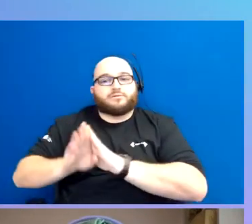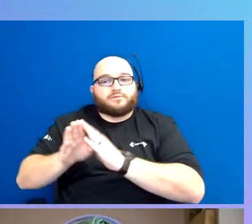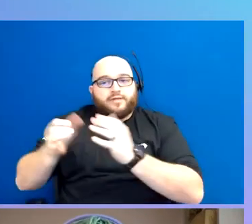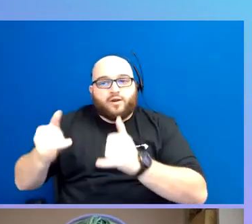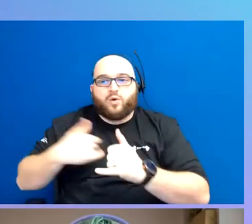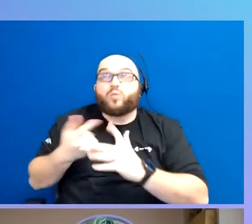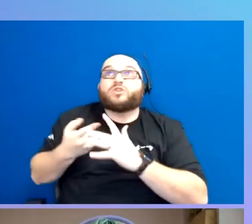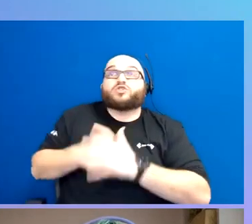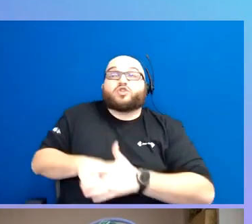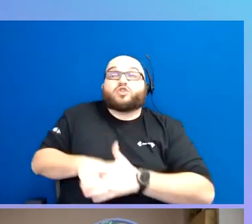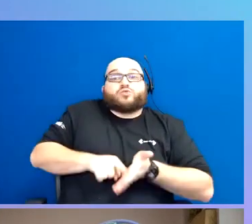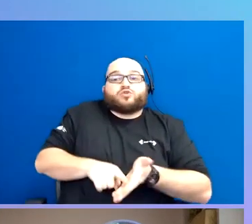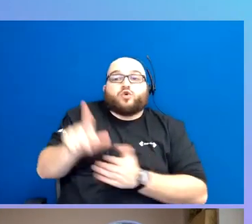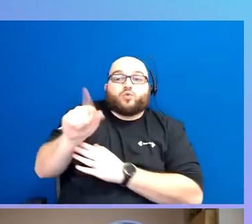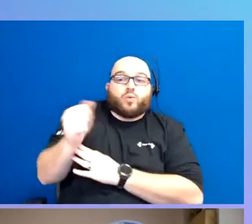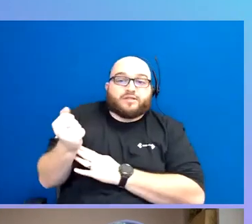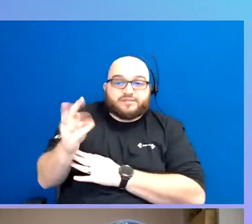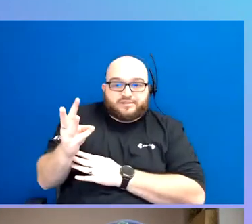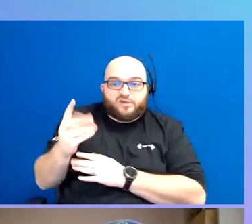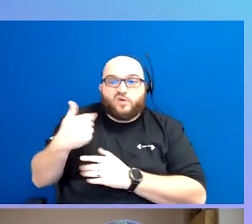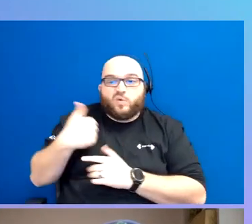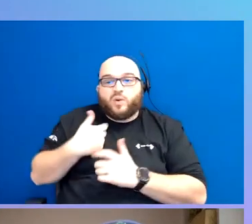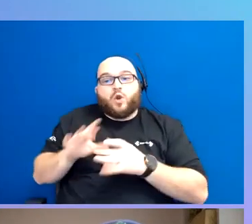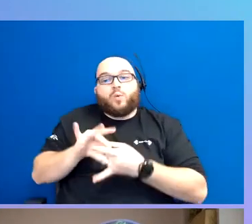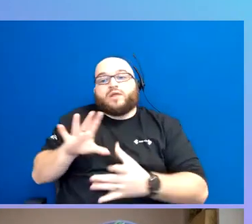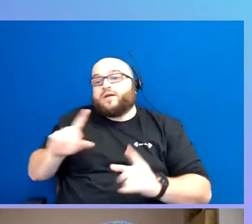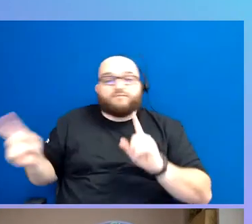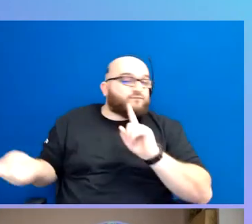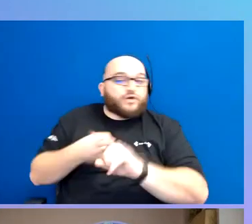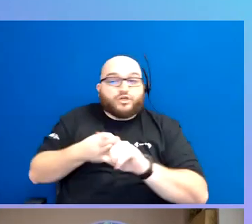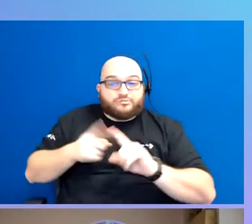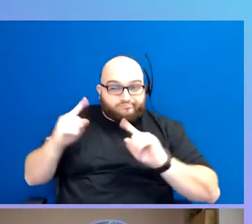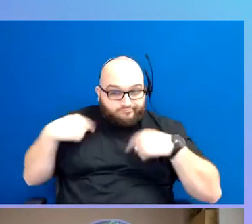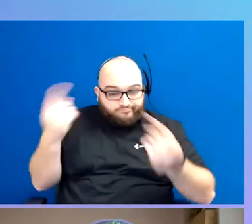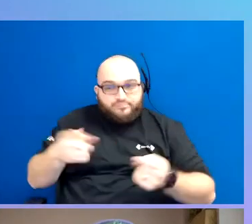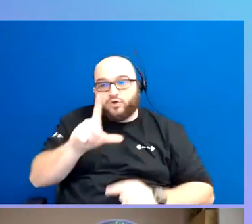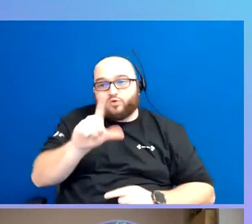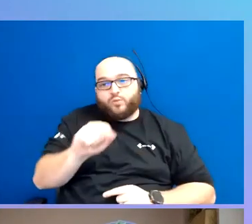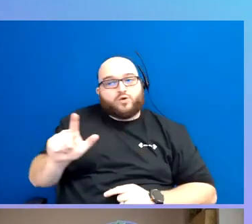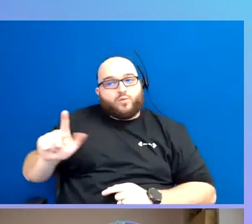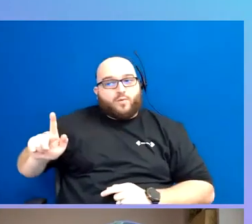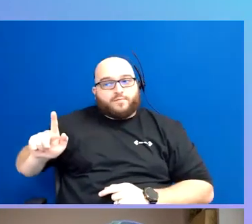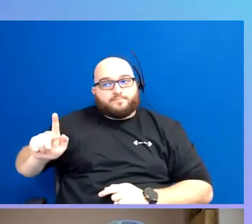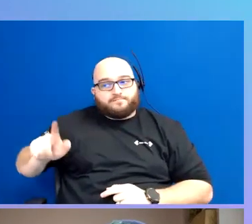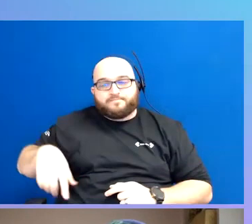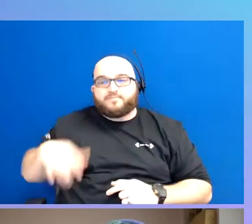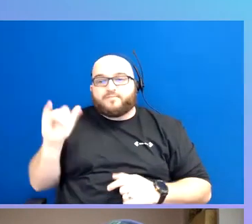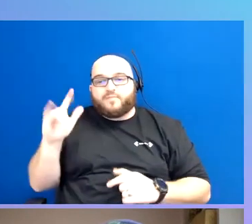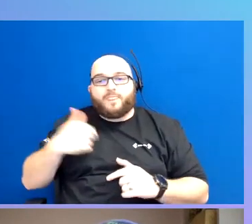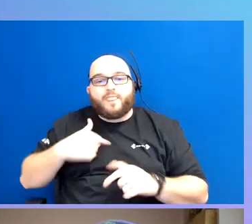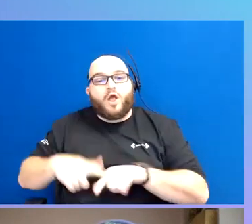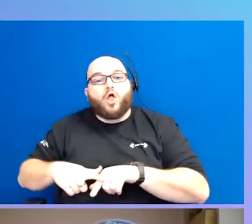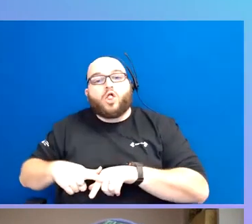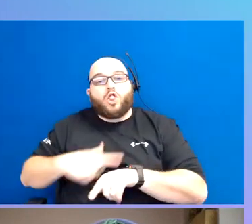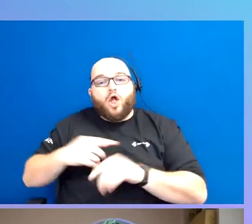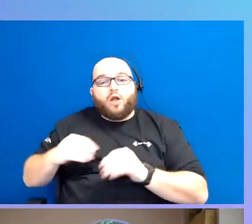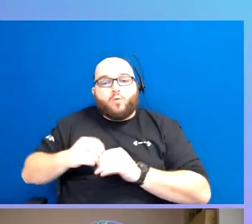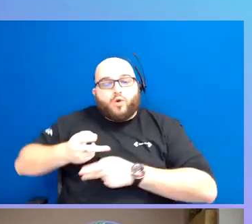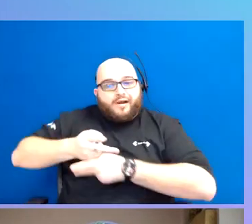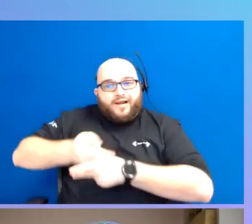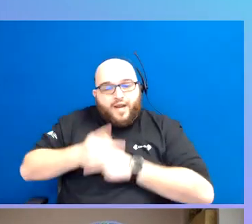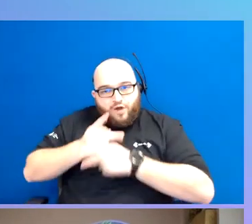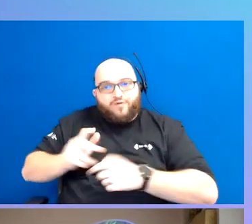began in 2016 and the first draft was released in 2021. And so this is another one where we're taking a very long and careful